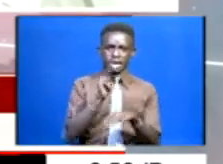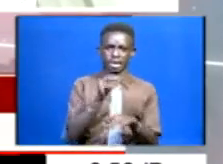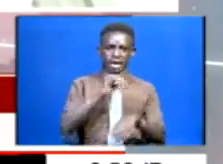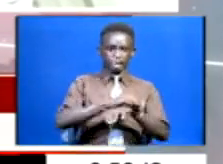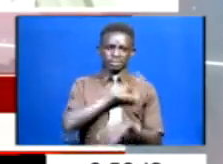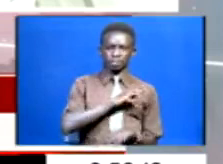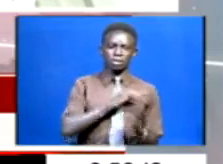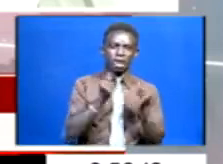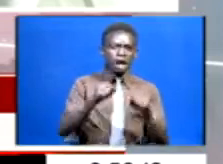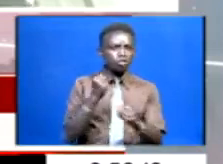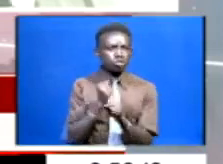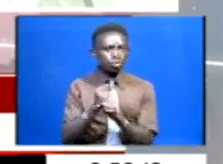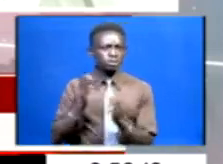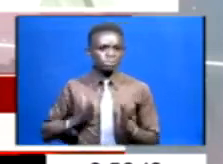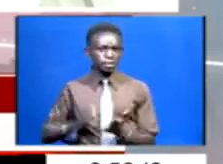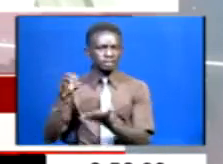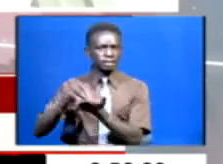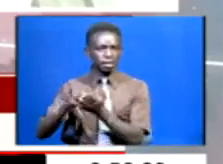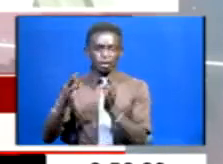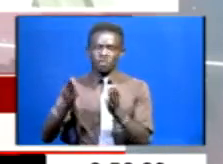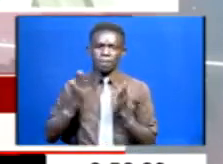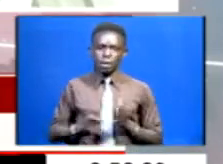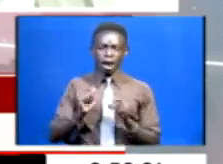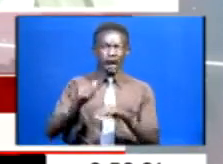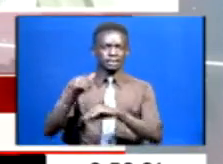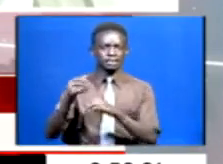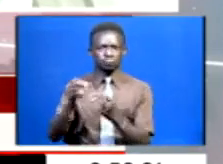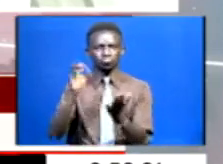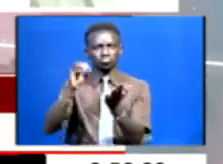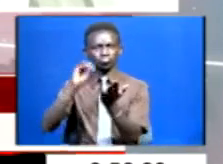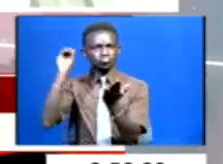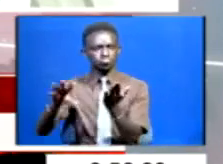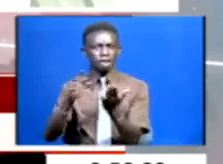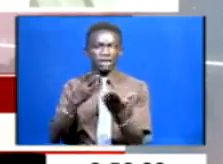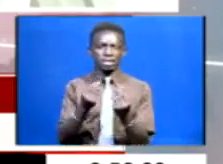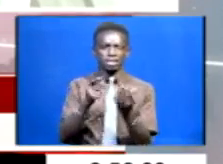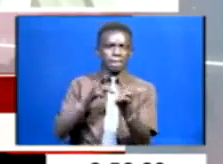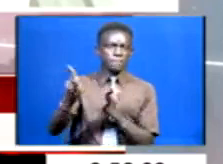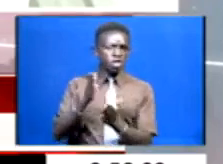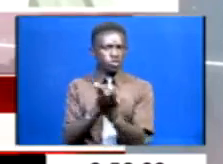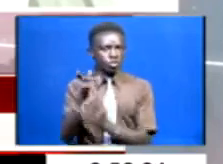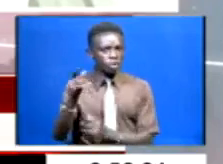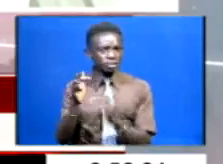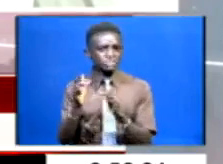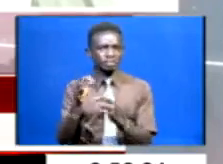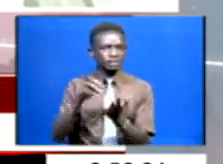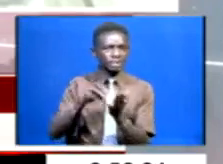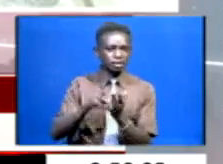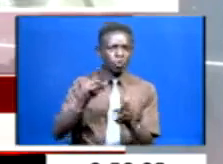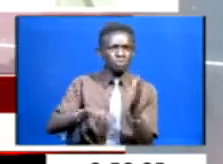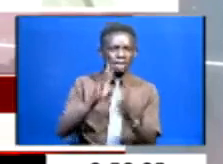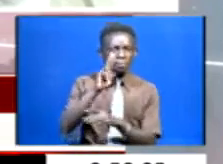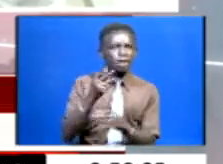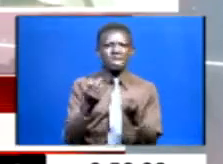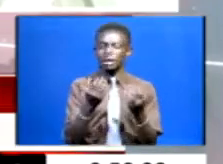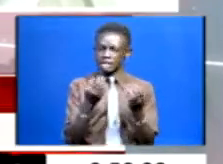on your status? Somebody can be able to see and buy what you really offer. So my suggestion and recommendation is that there's a way maybe government can be able to really